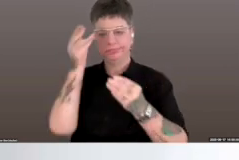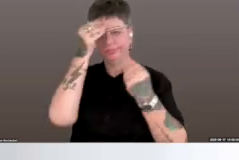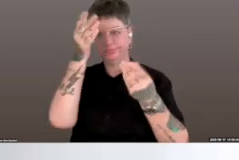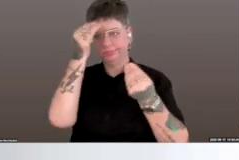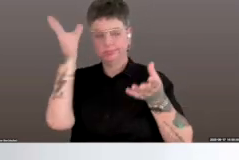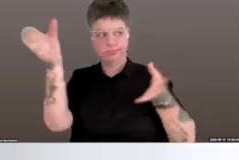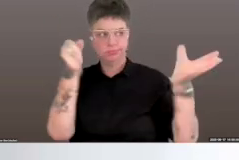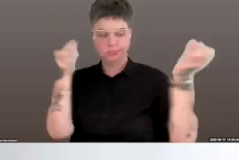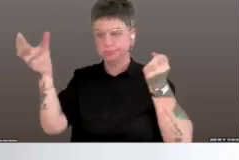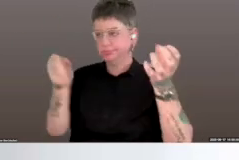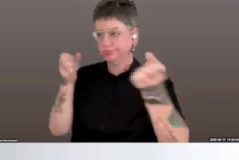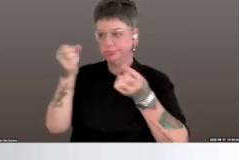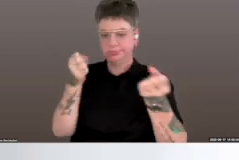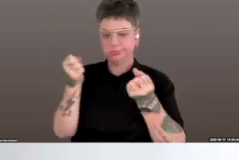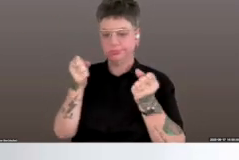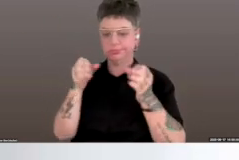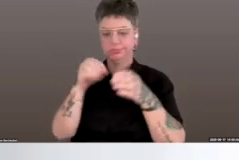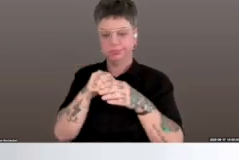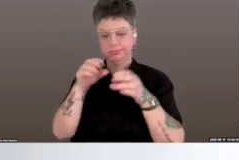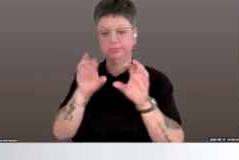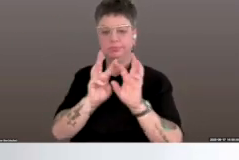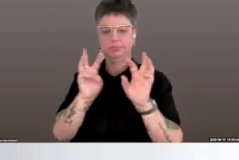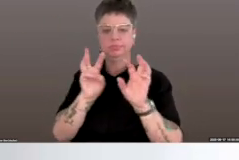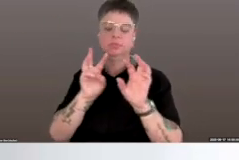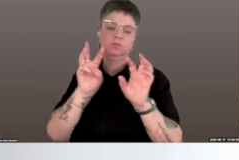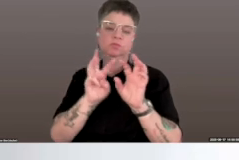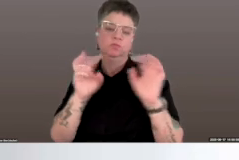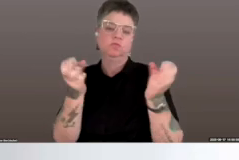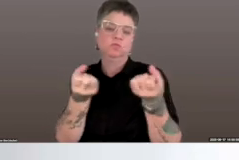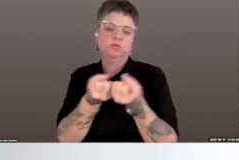stakeholders on this in an upcoming work group. Next slide.